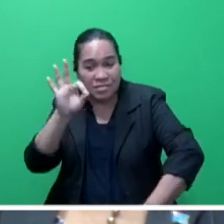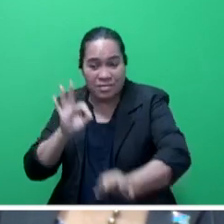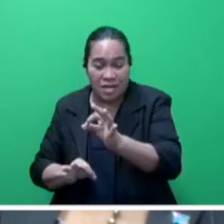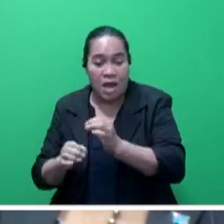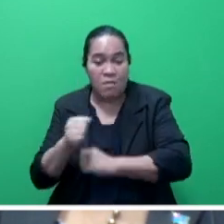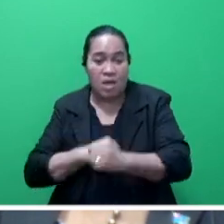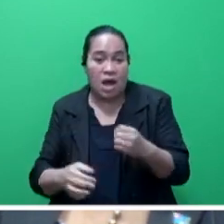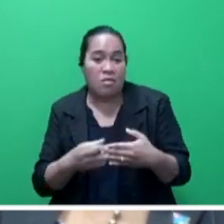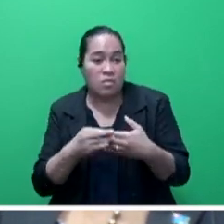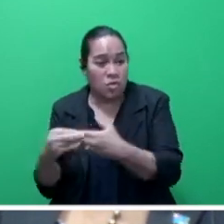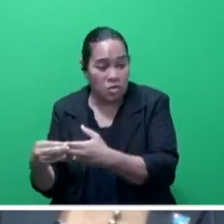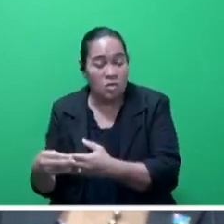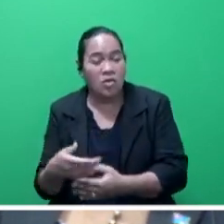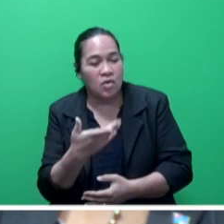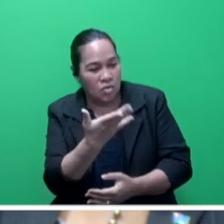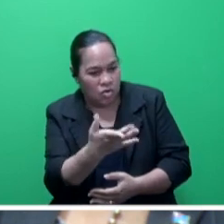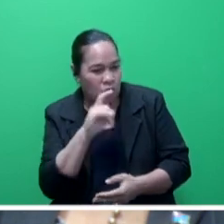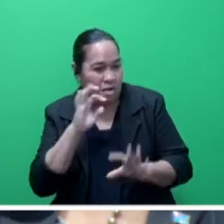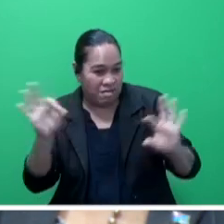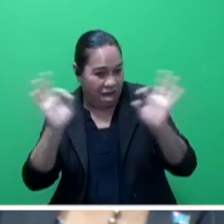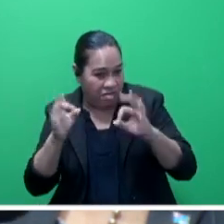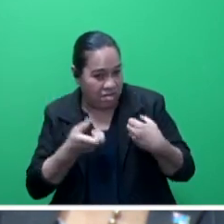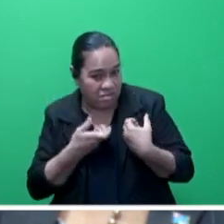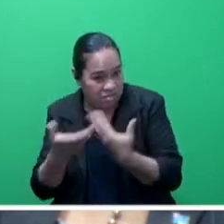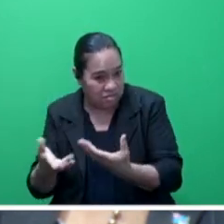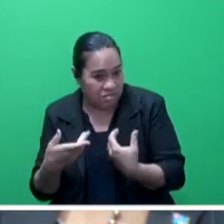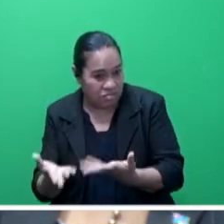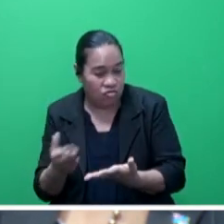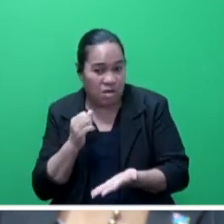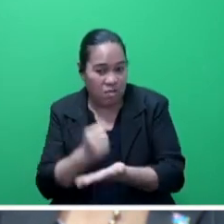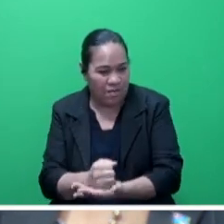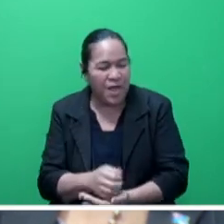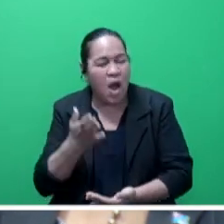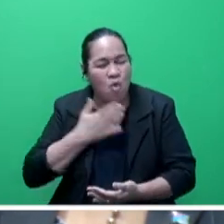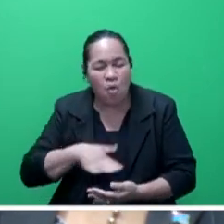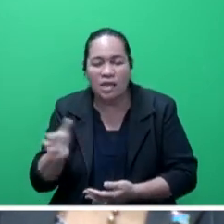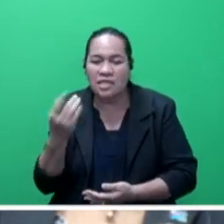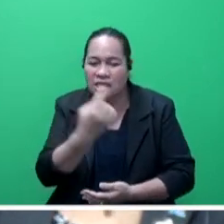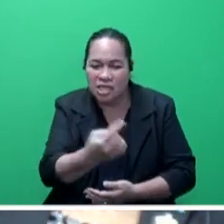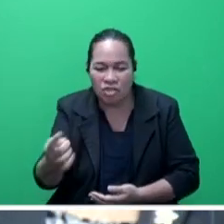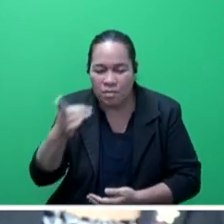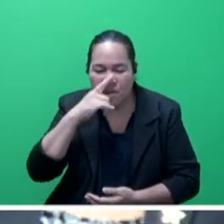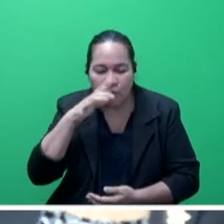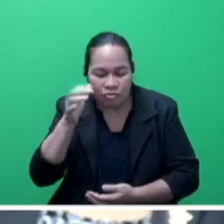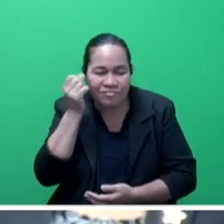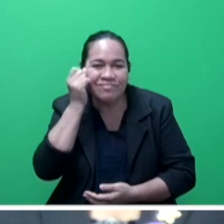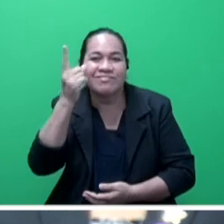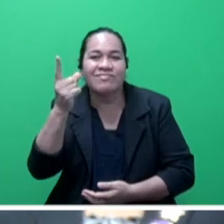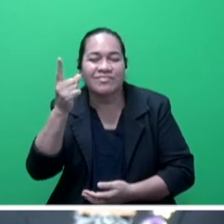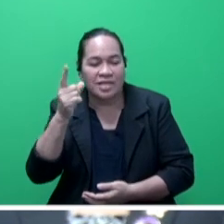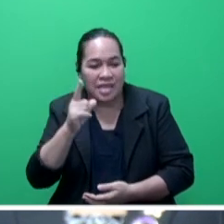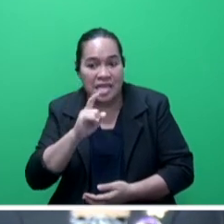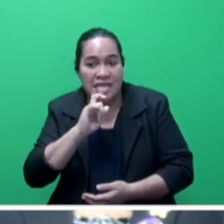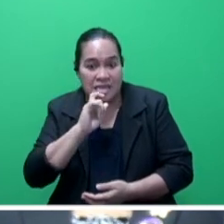House, Honourable Speaker. I want every single citizen, Honourable Speaker, to realize what